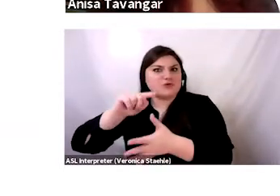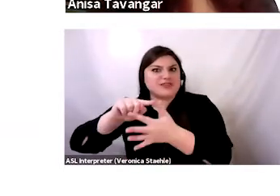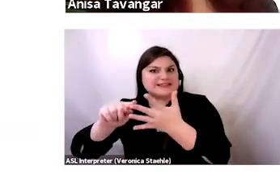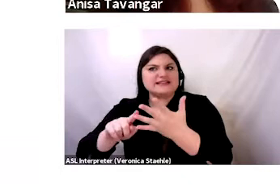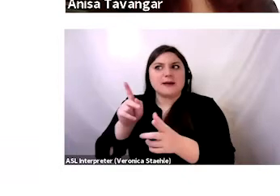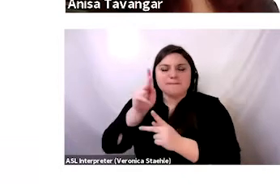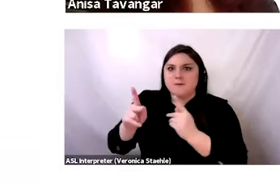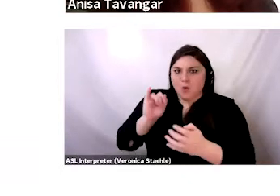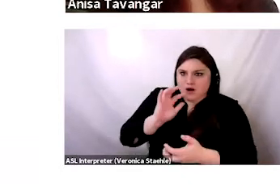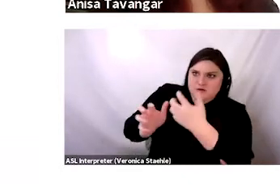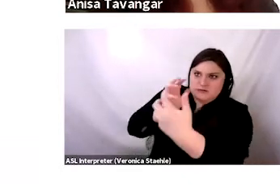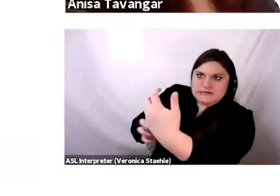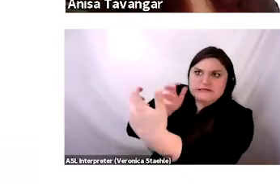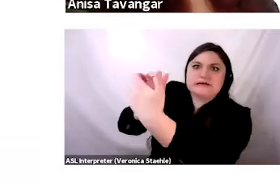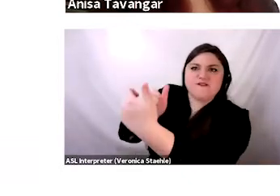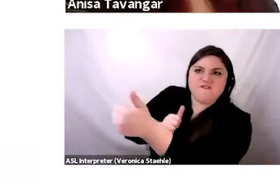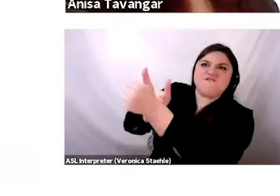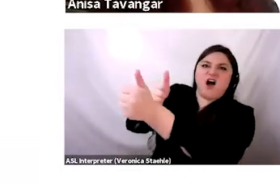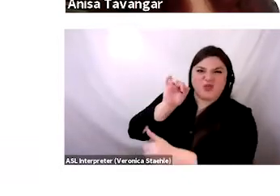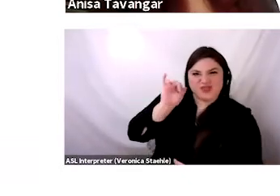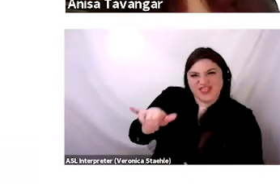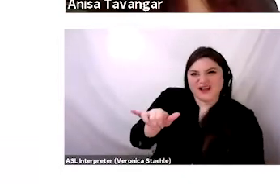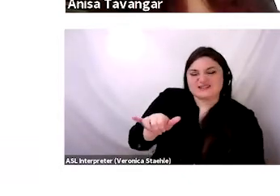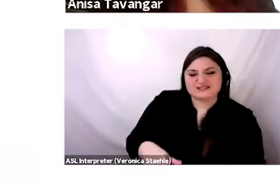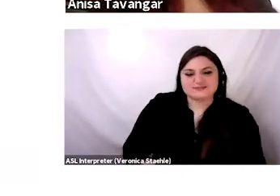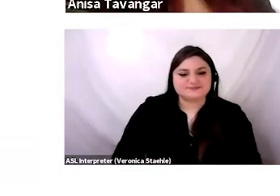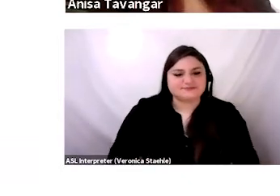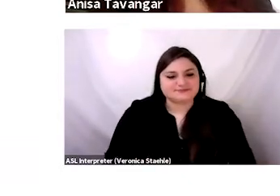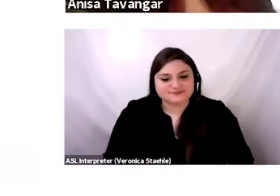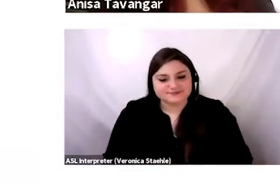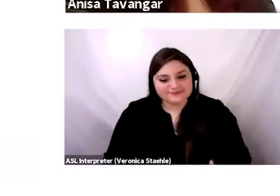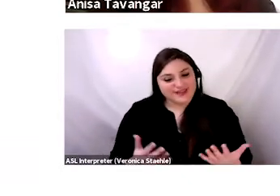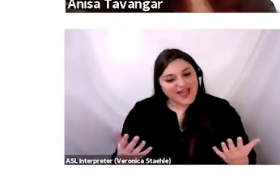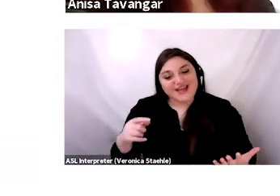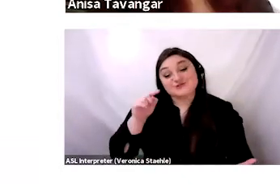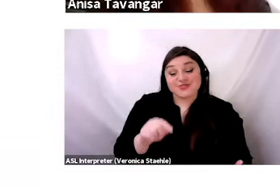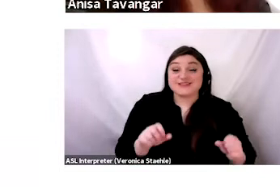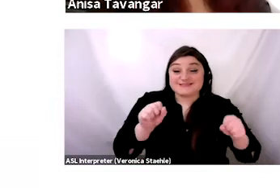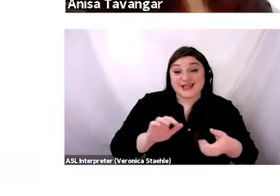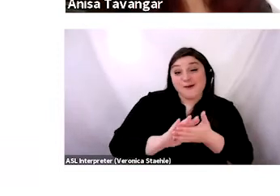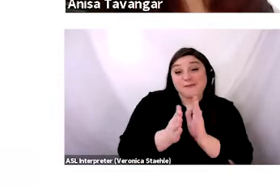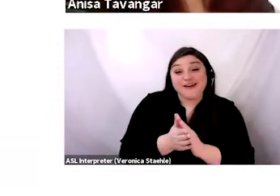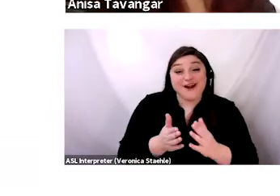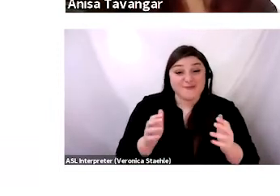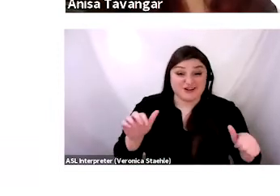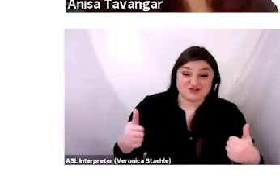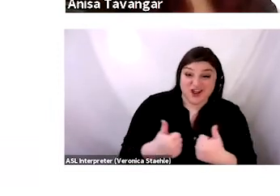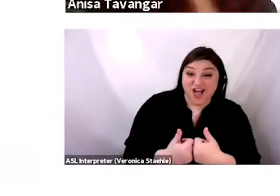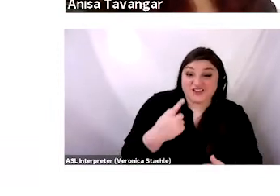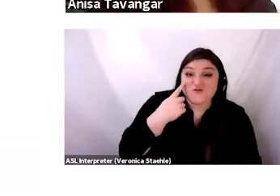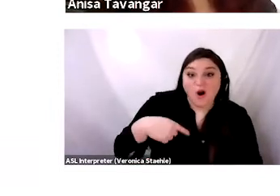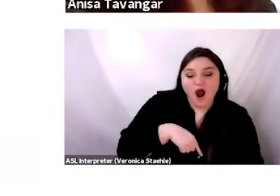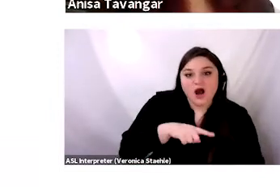But beauty is of value to our lives and of value to our spiritual well-being. So I think it is sort of it's an interesting, maybe